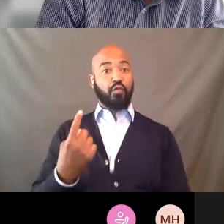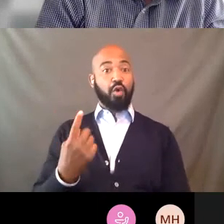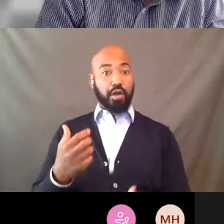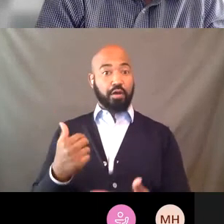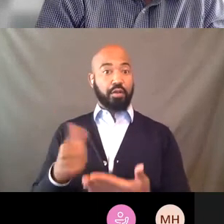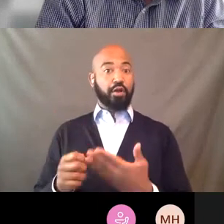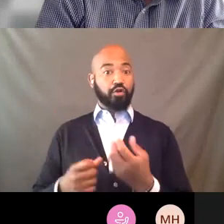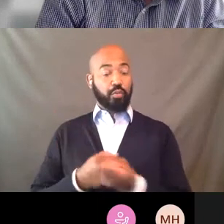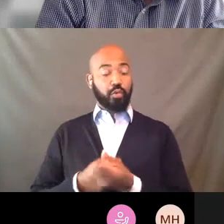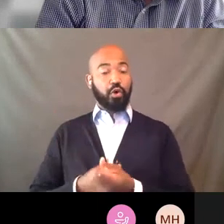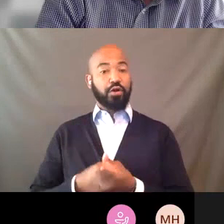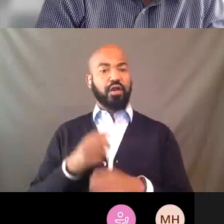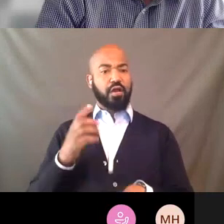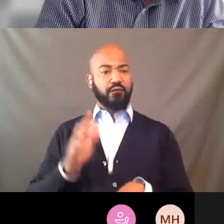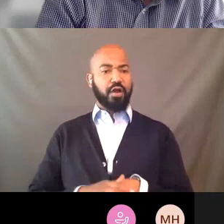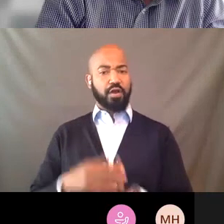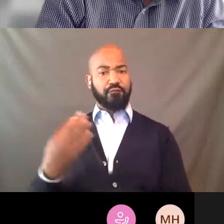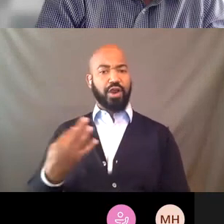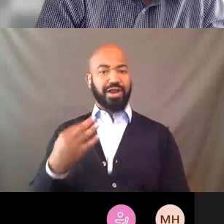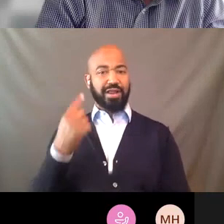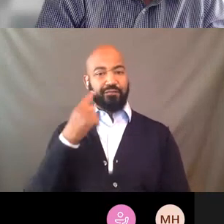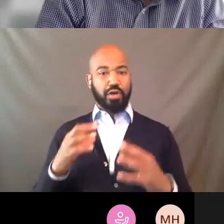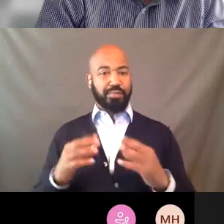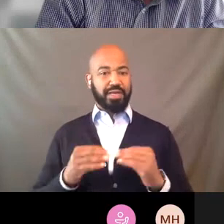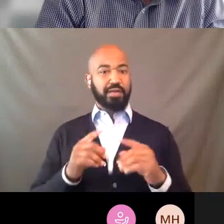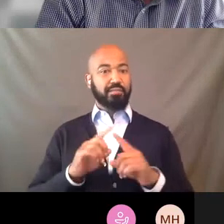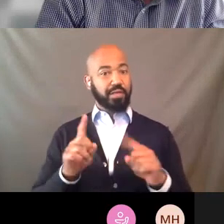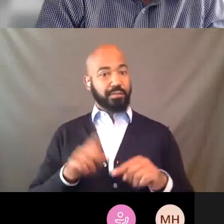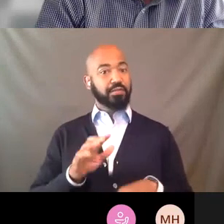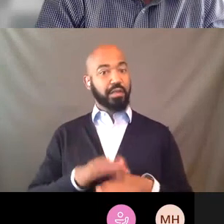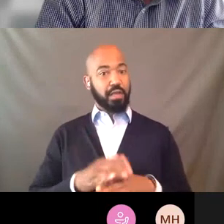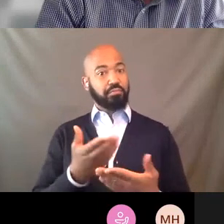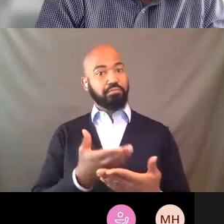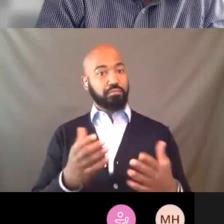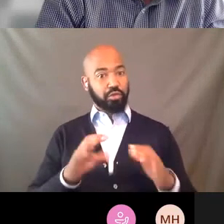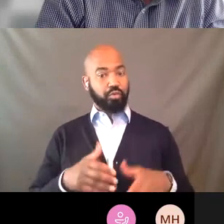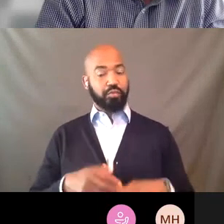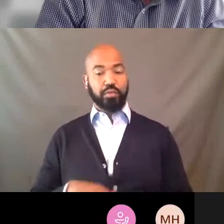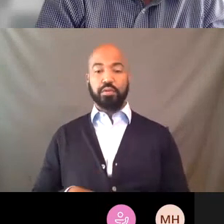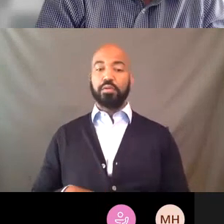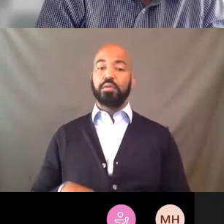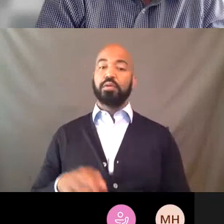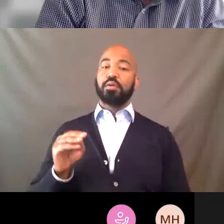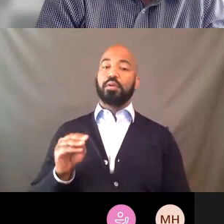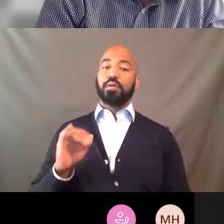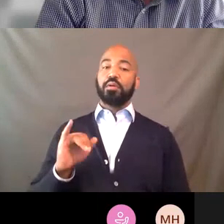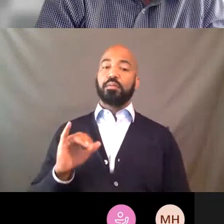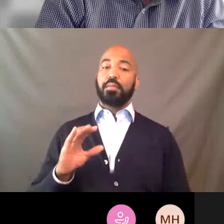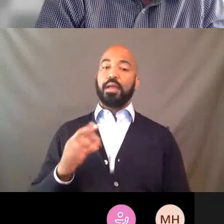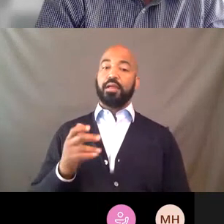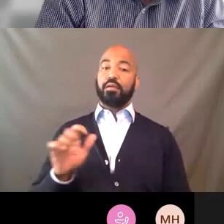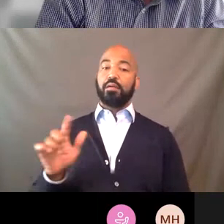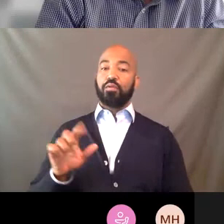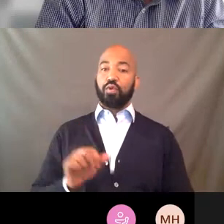guess it depends on how the group feels about the plan. Is Michael working on that? Okay.